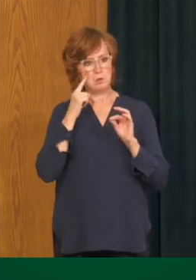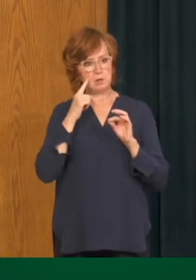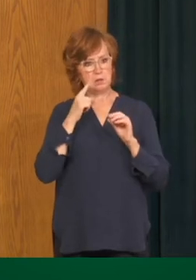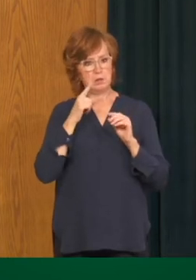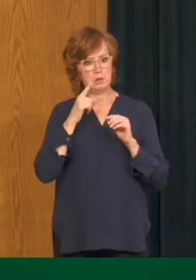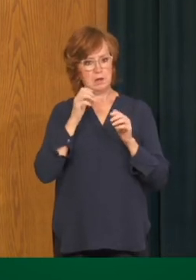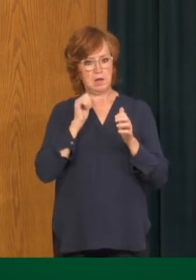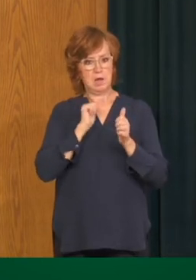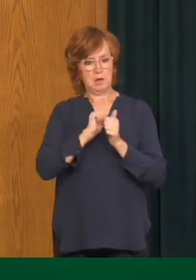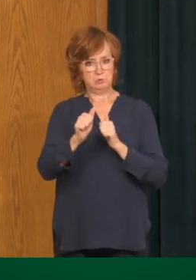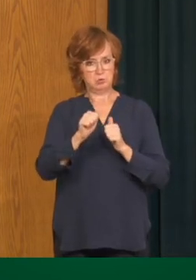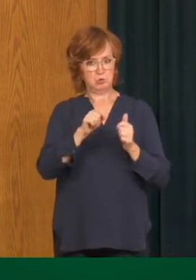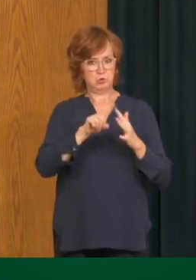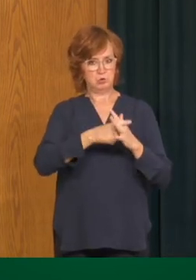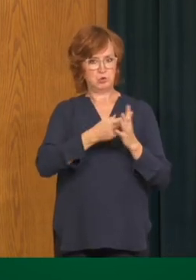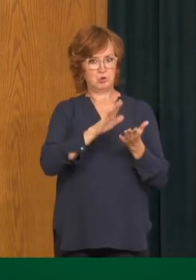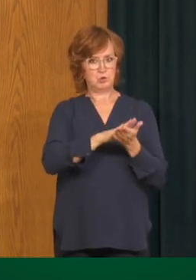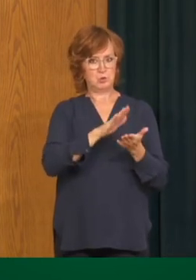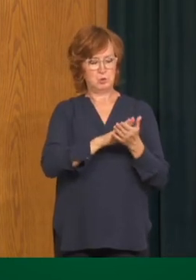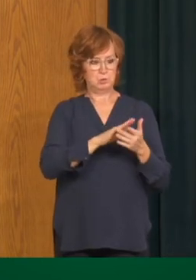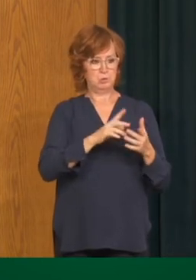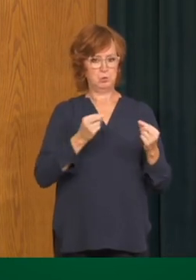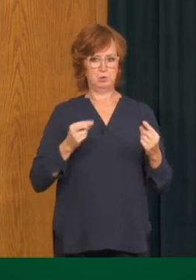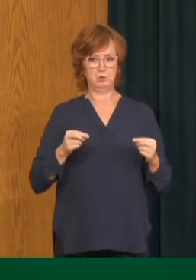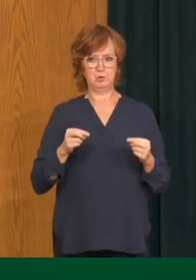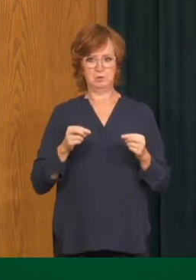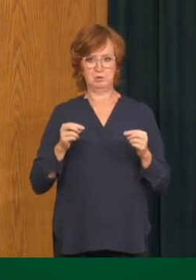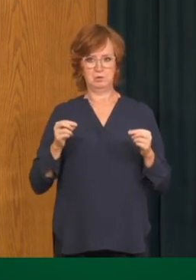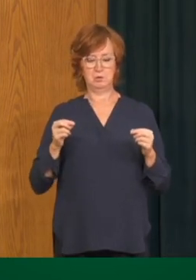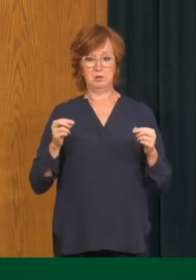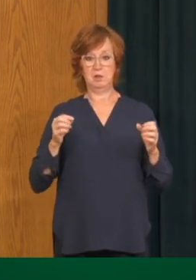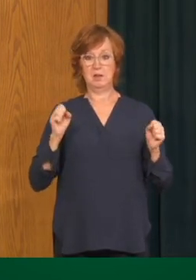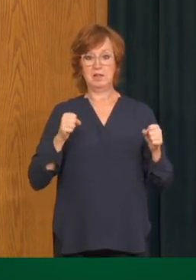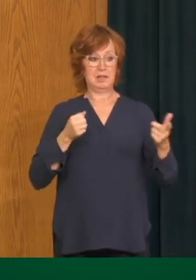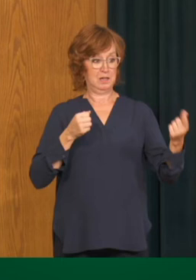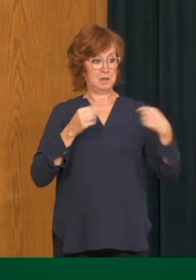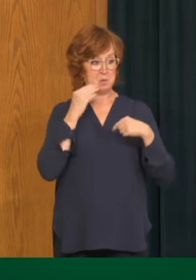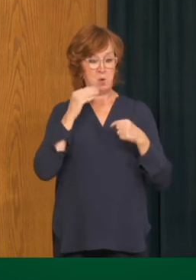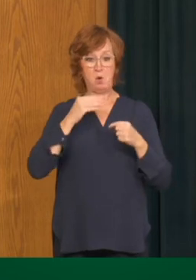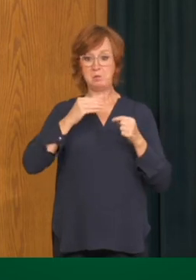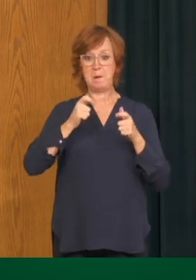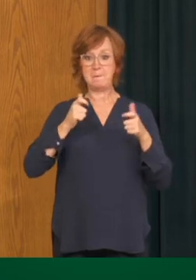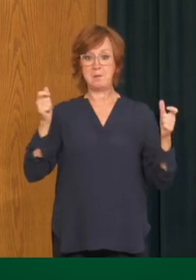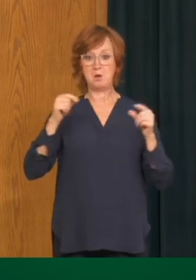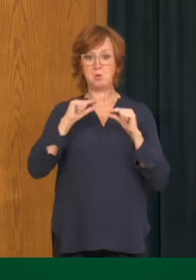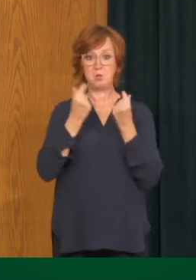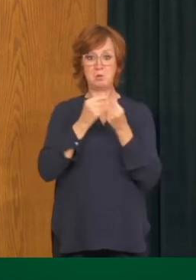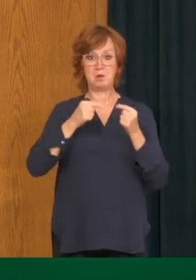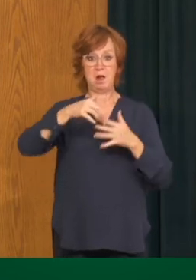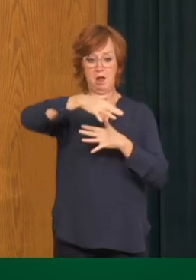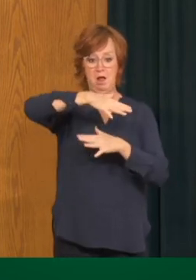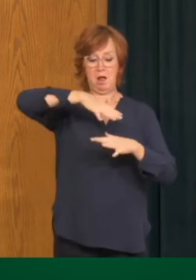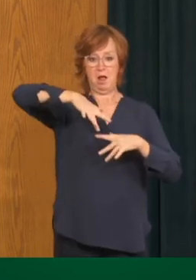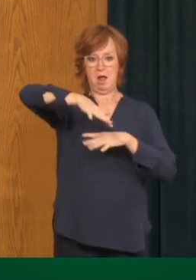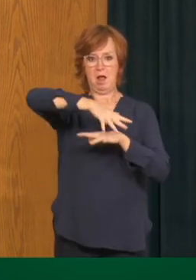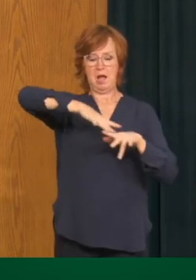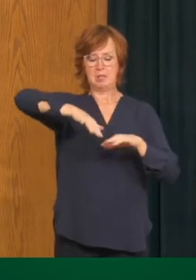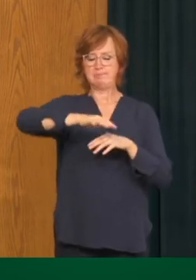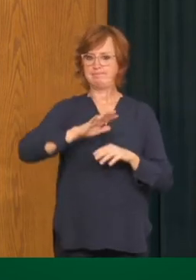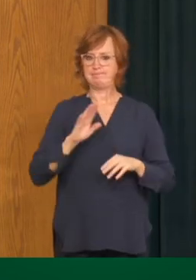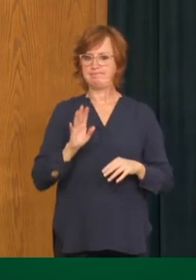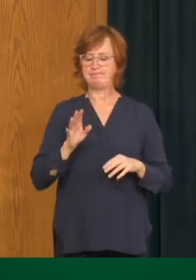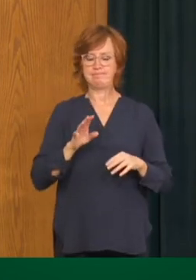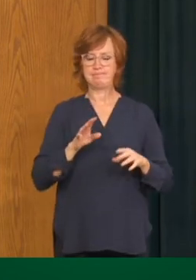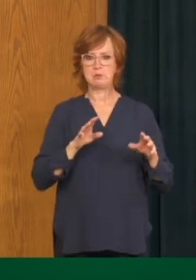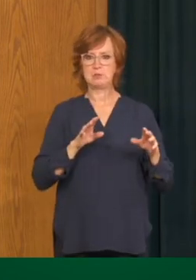like once children start school, because then they will have another cohort at school and then there's obviously the household setting,